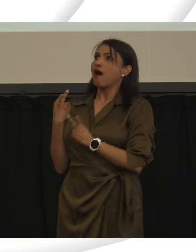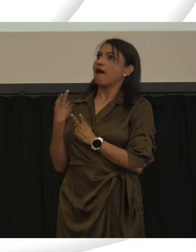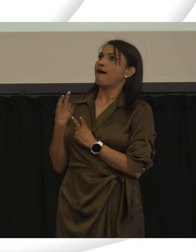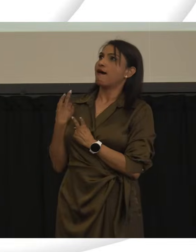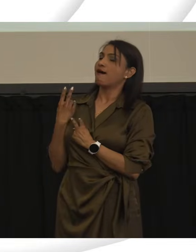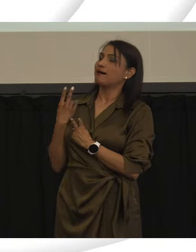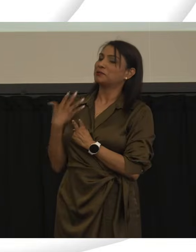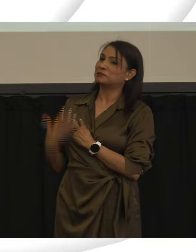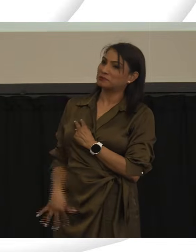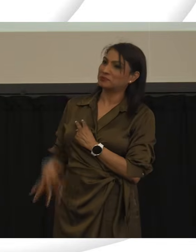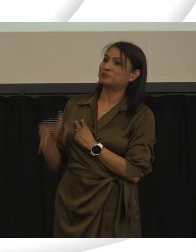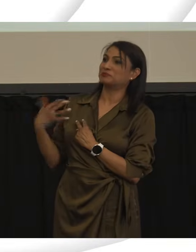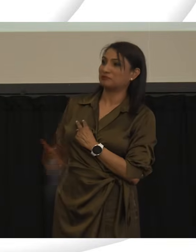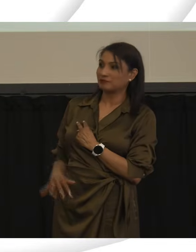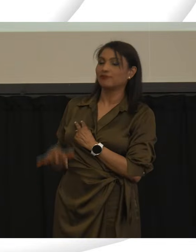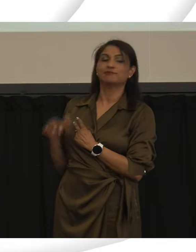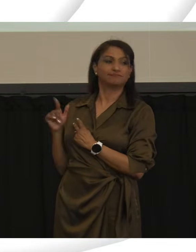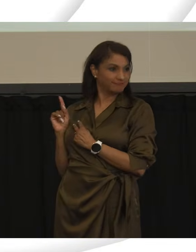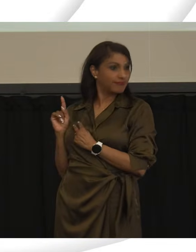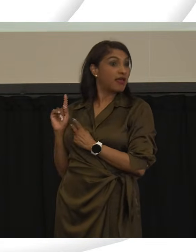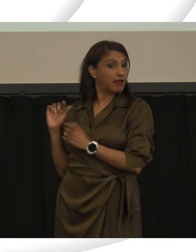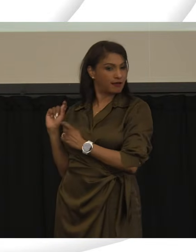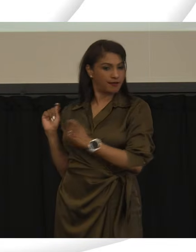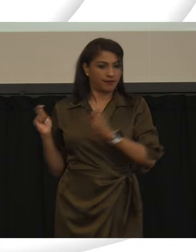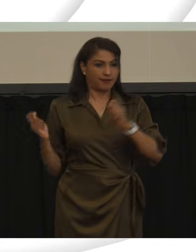going to take you guys back